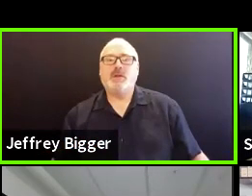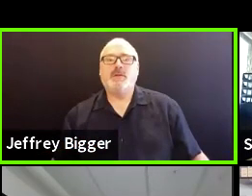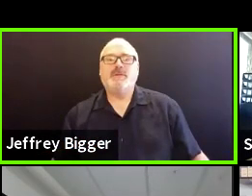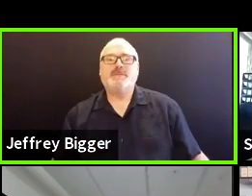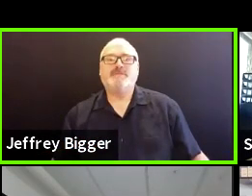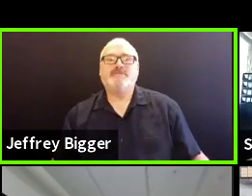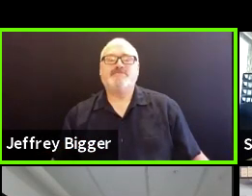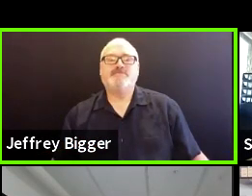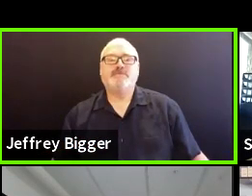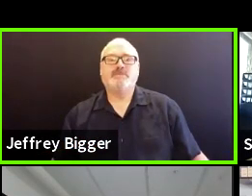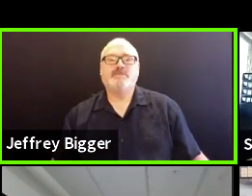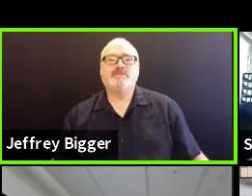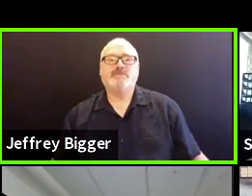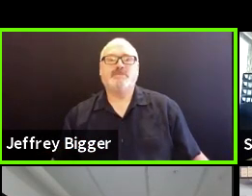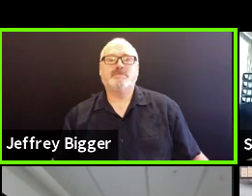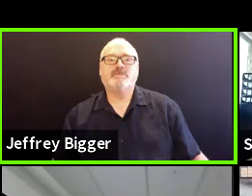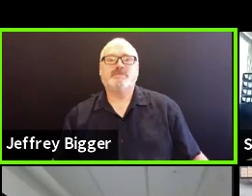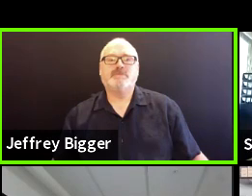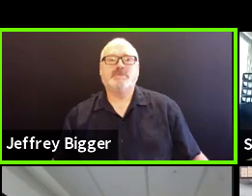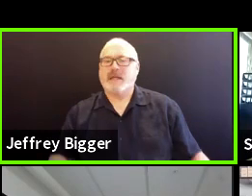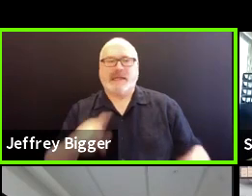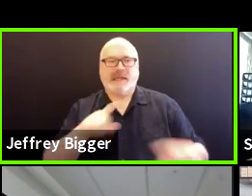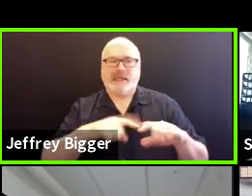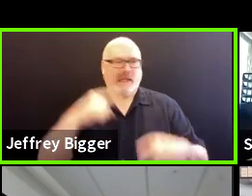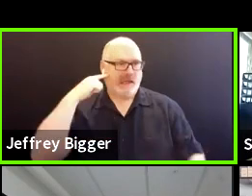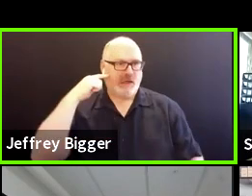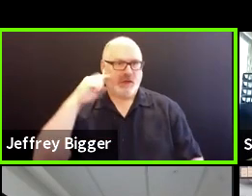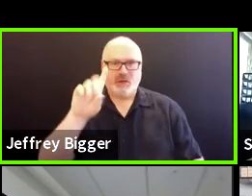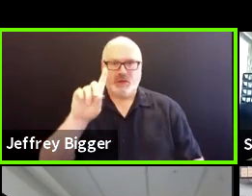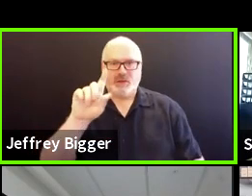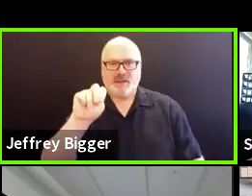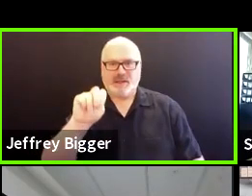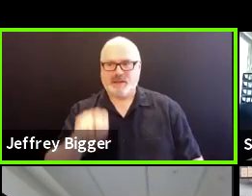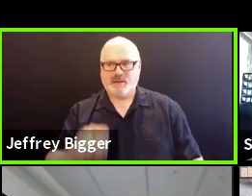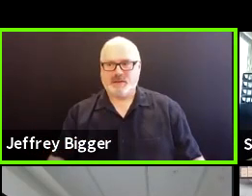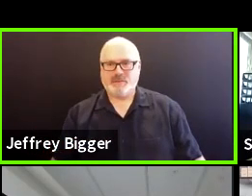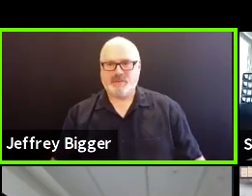You're Dan, muted. You're muted, Dan.